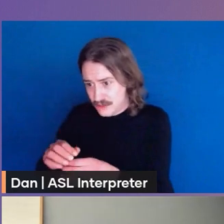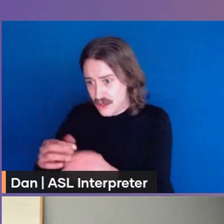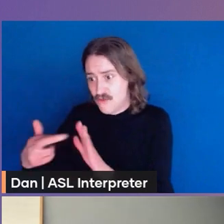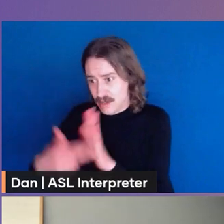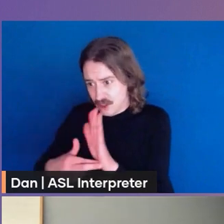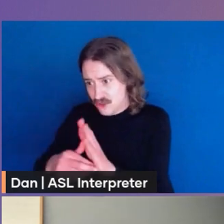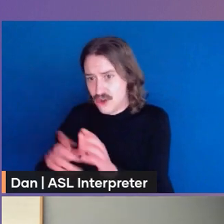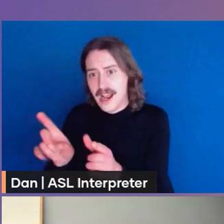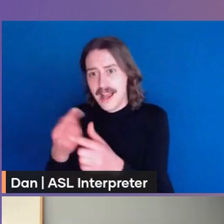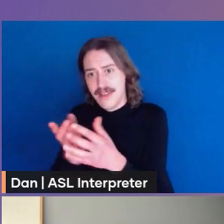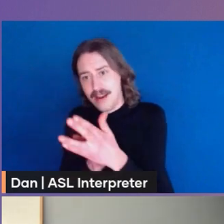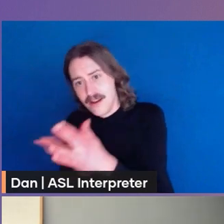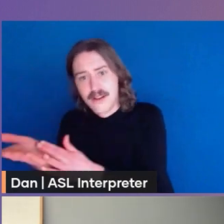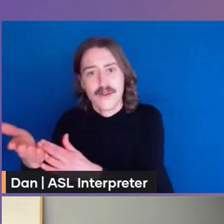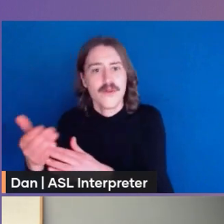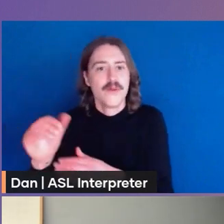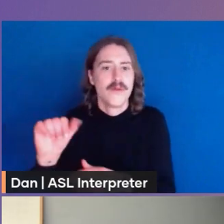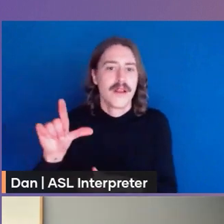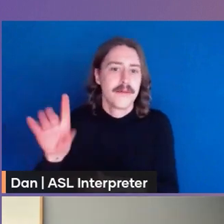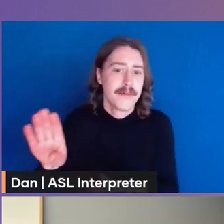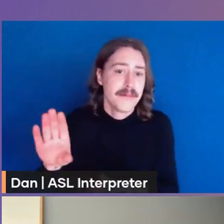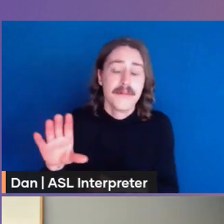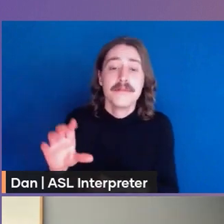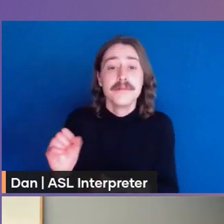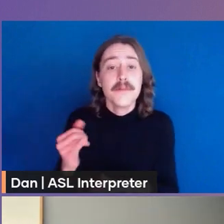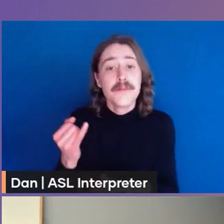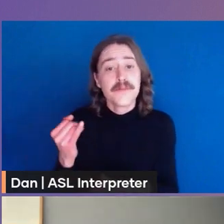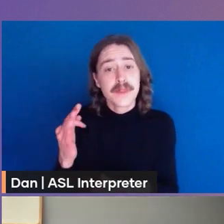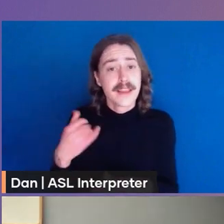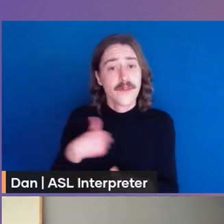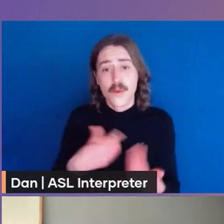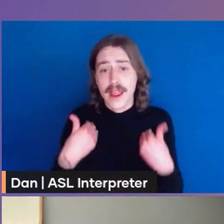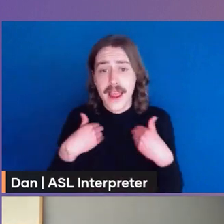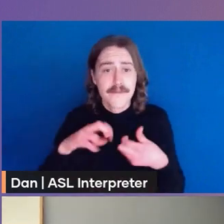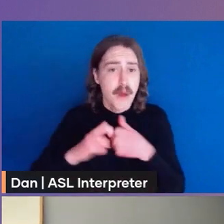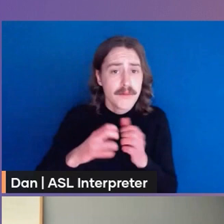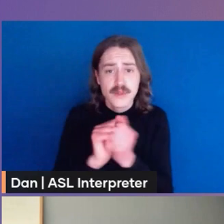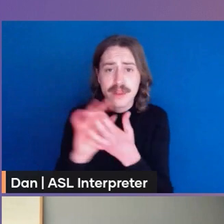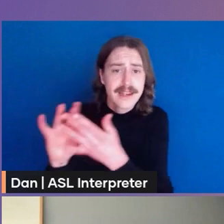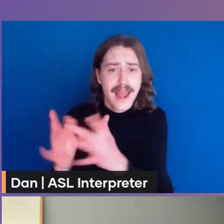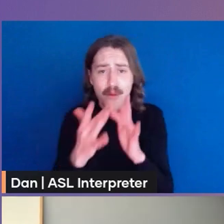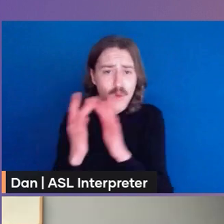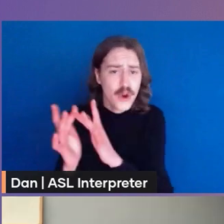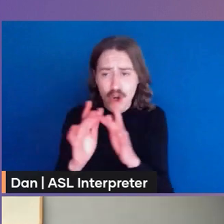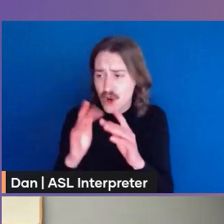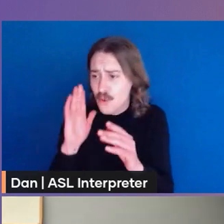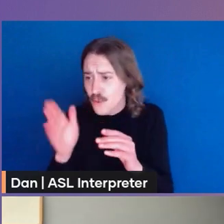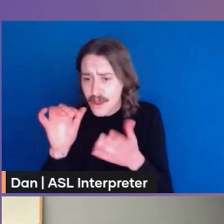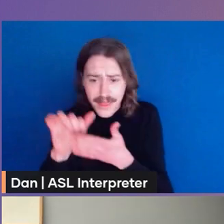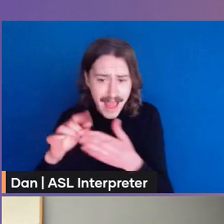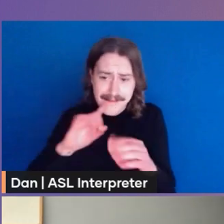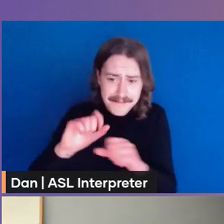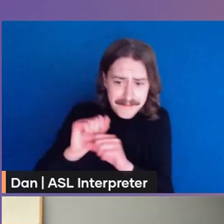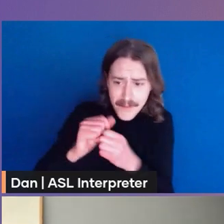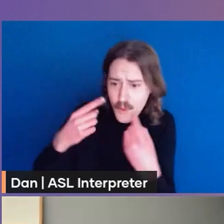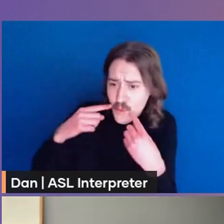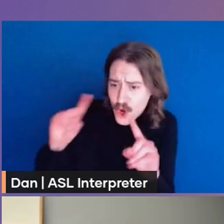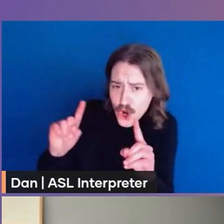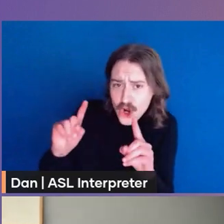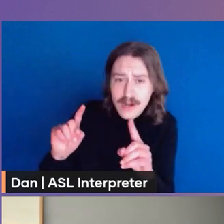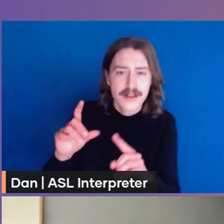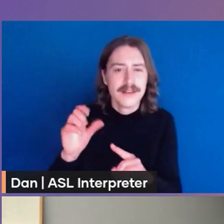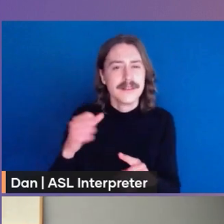of infrastructure we need. We're having trouble getting the networking down and getting it to work. And so we decided to kind of move along